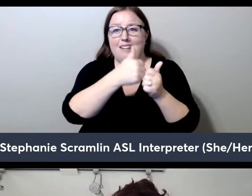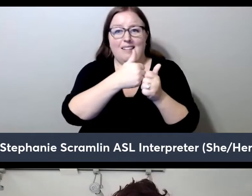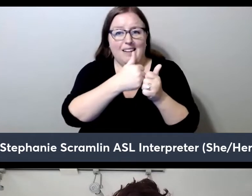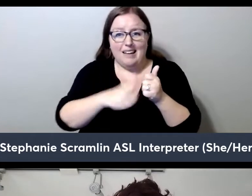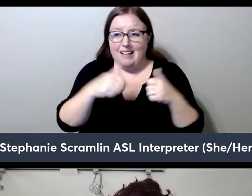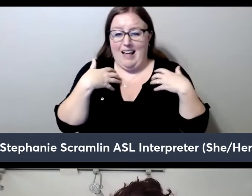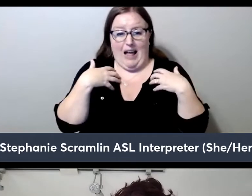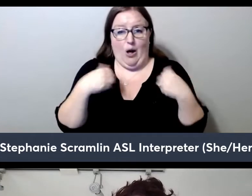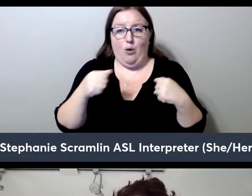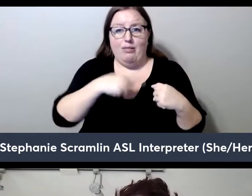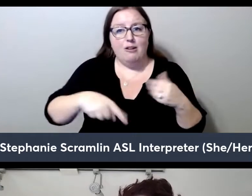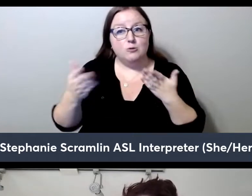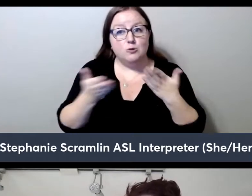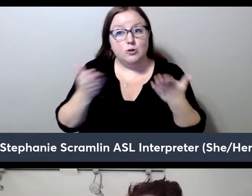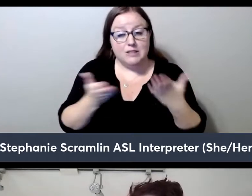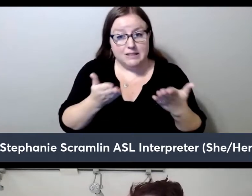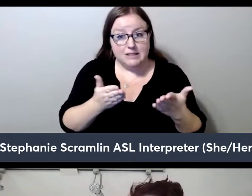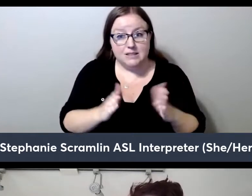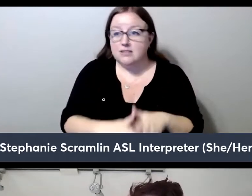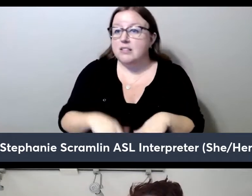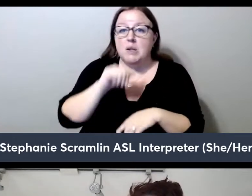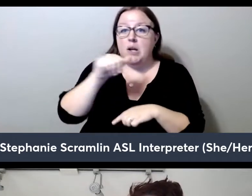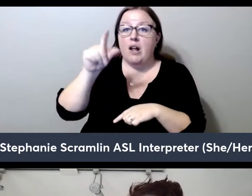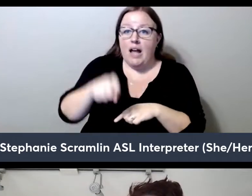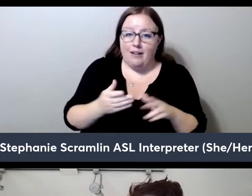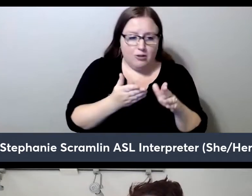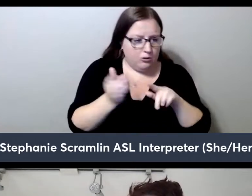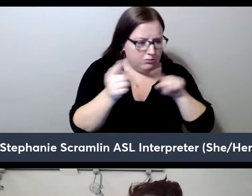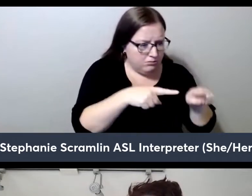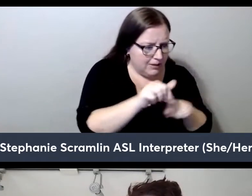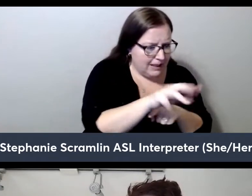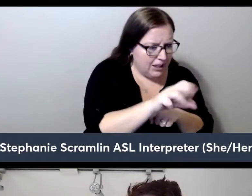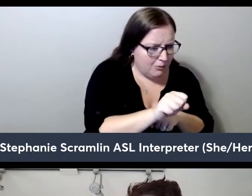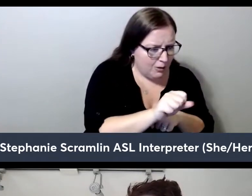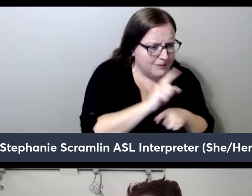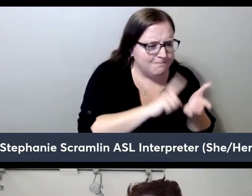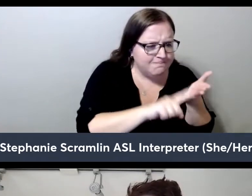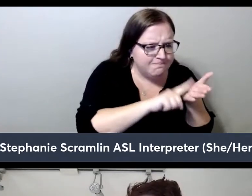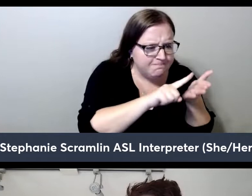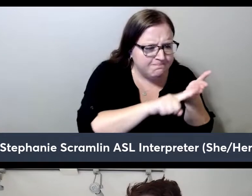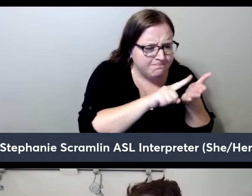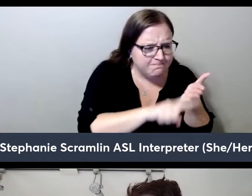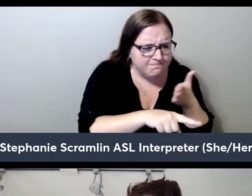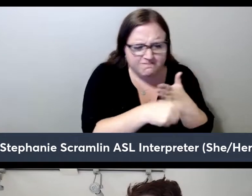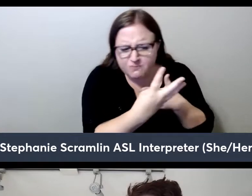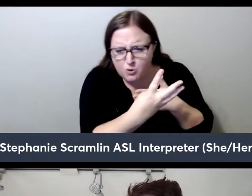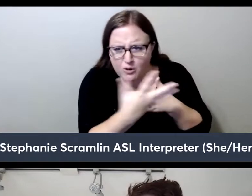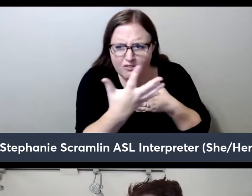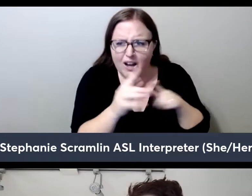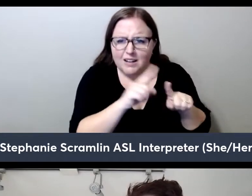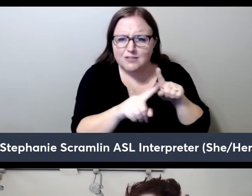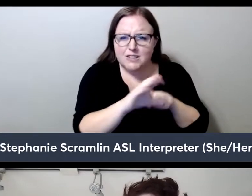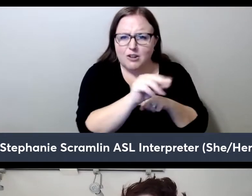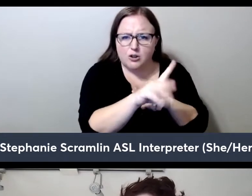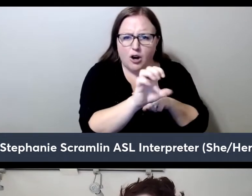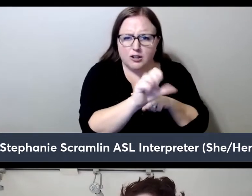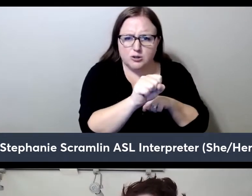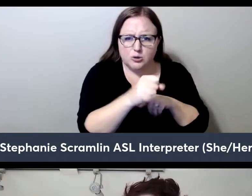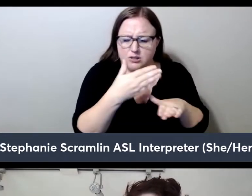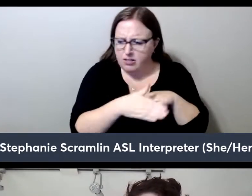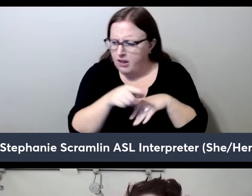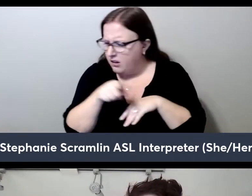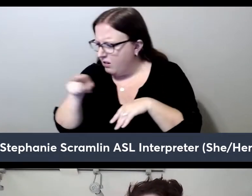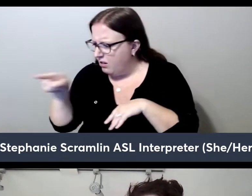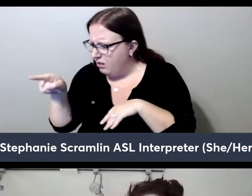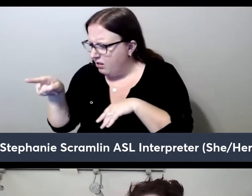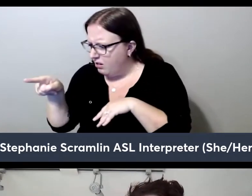our services, right? Instead of them having to go into AWS, look at 4 or 5 consoles, and then come back into